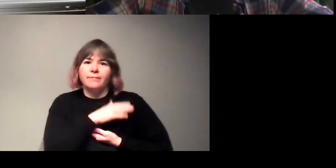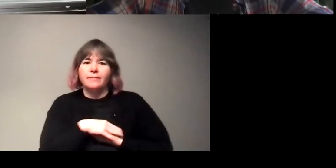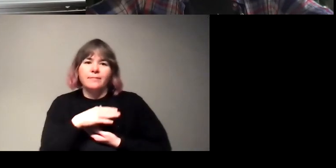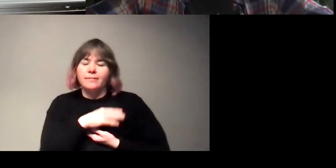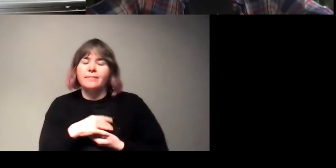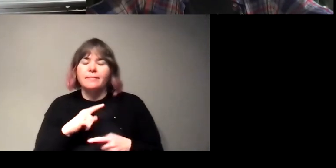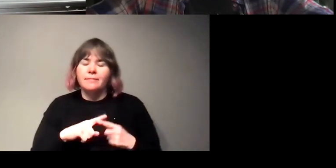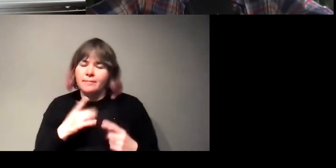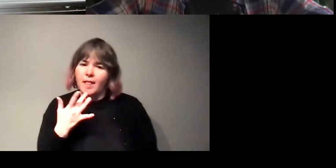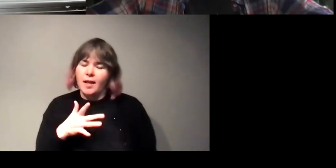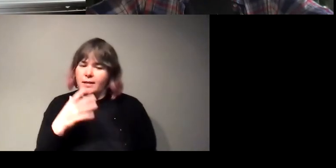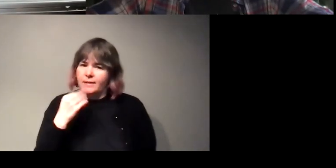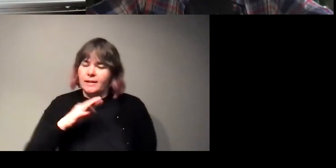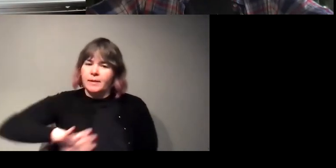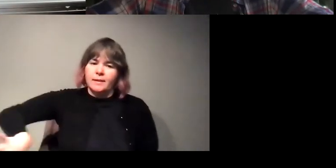But